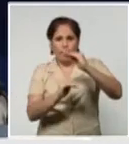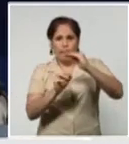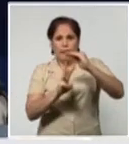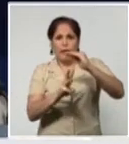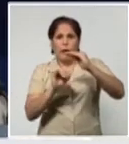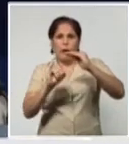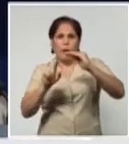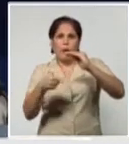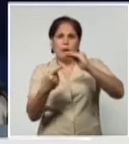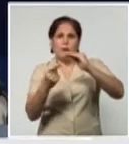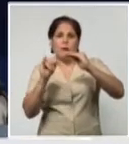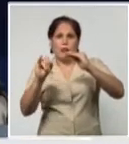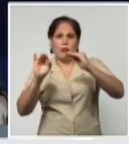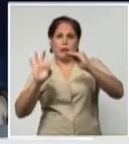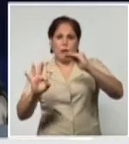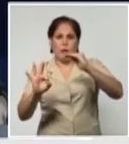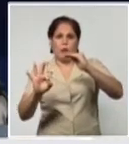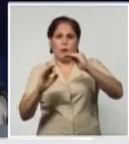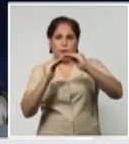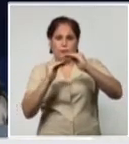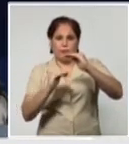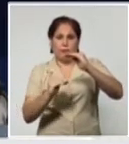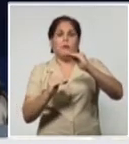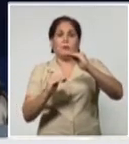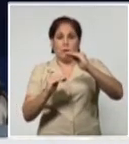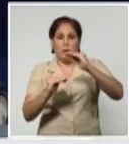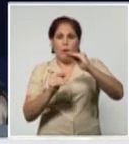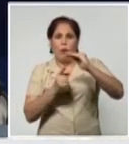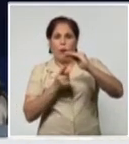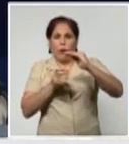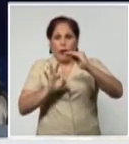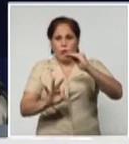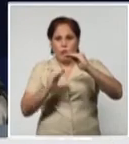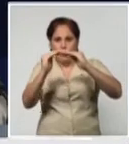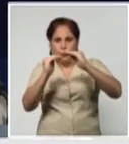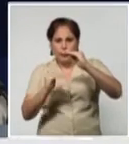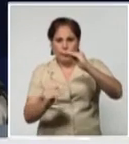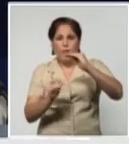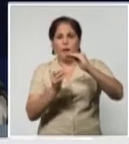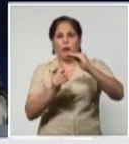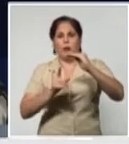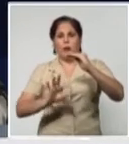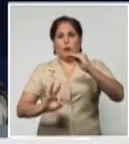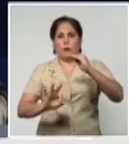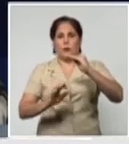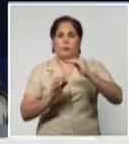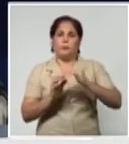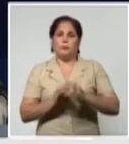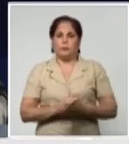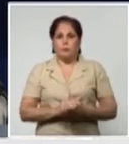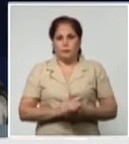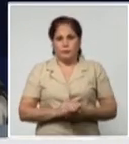5.17%. Cuba, with this current rate, occupies the 18th place.